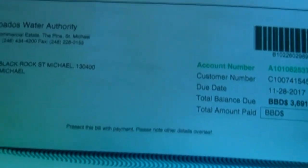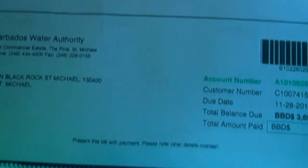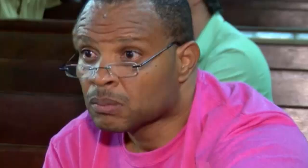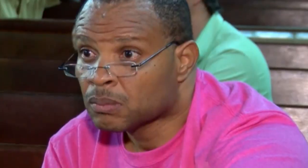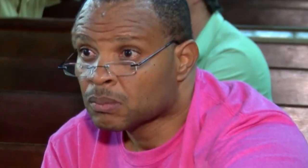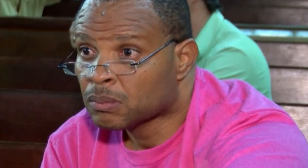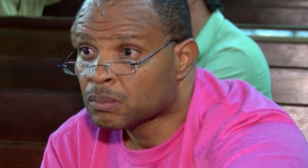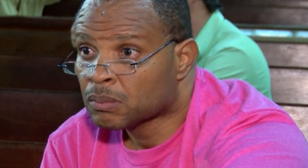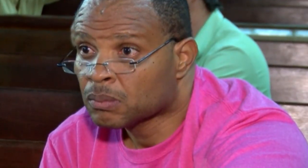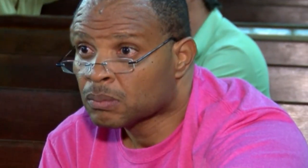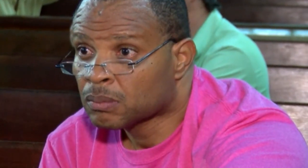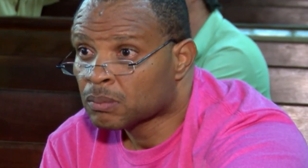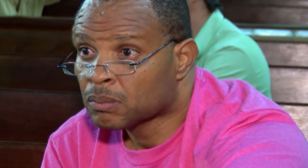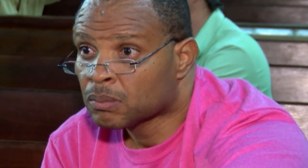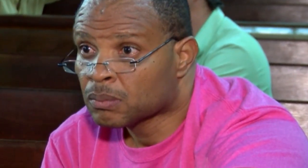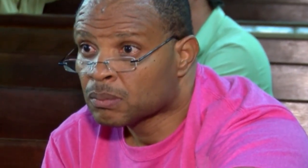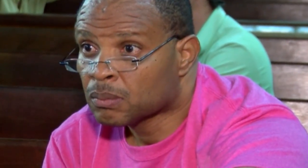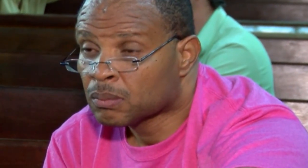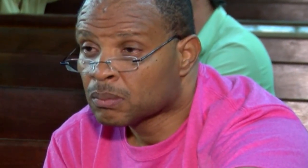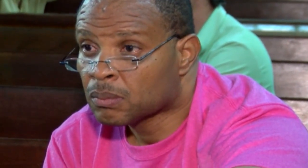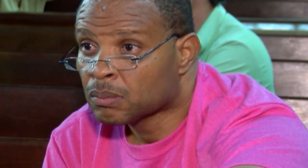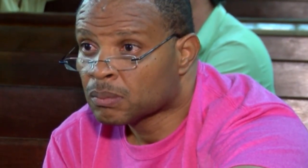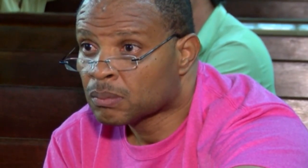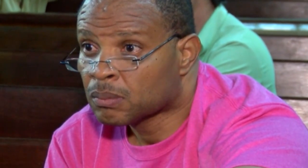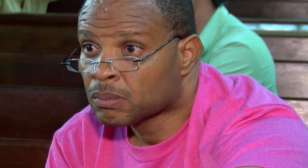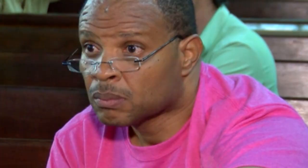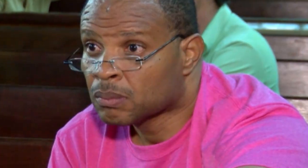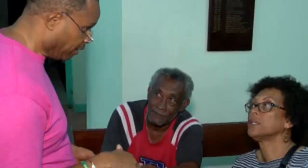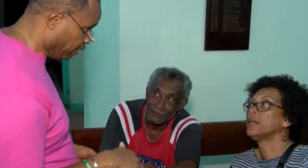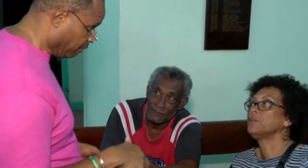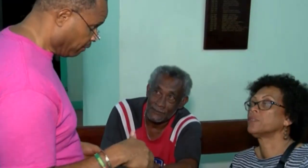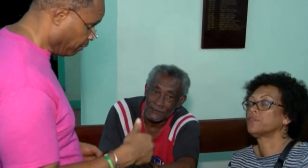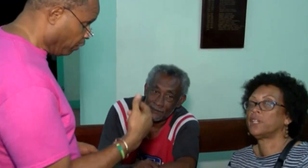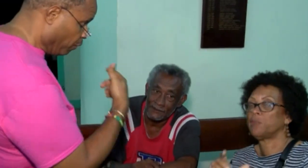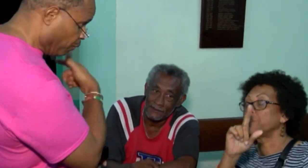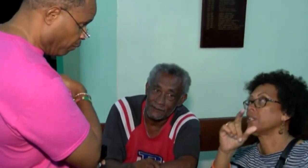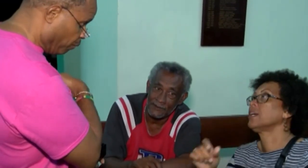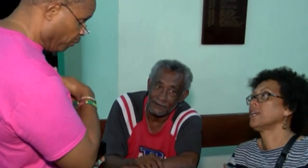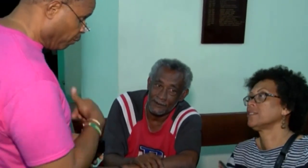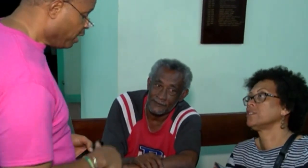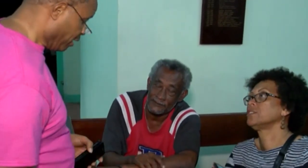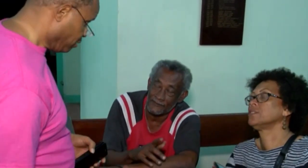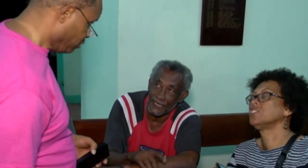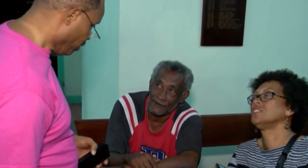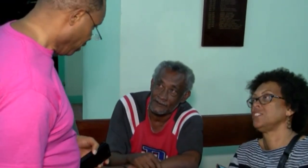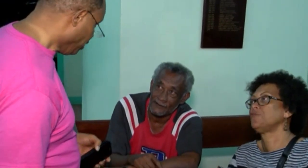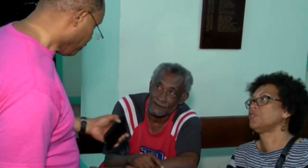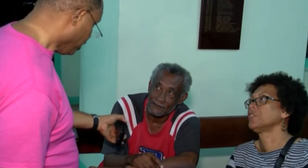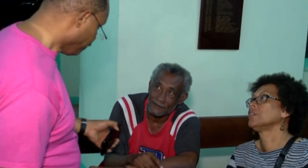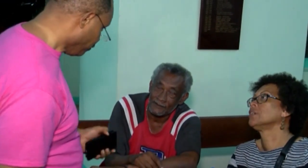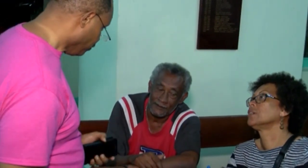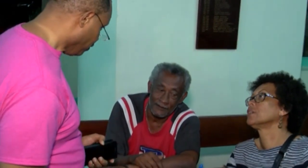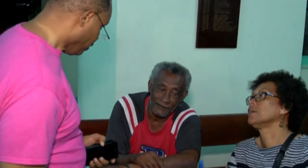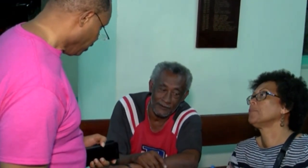is also the representative for the area. He says the family would need to be compensated for the loss of use of the land and promised